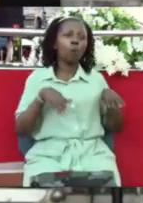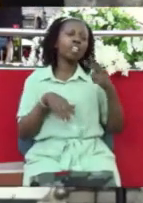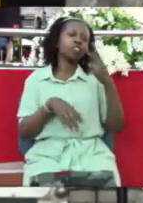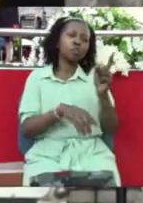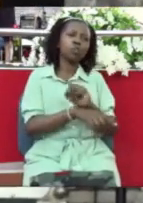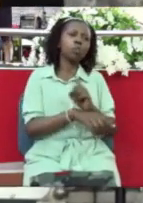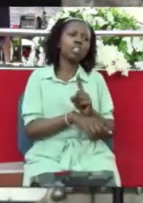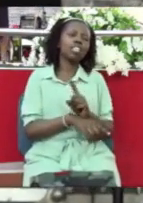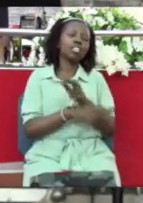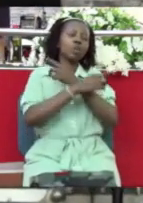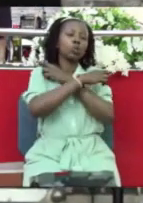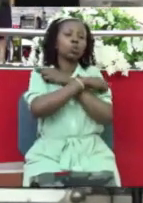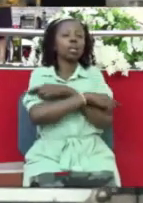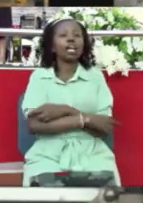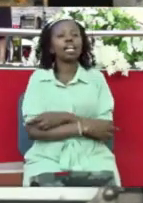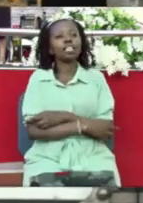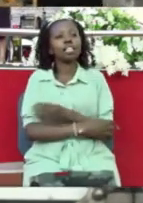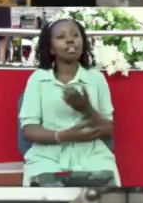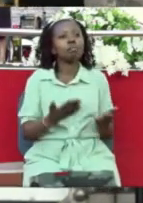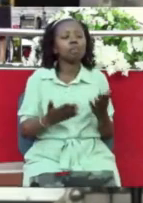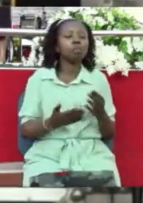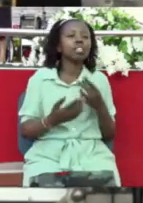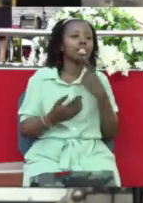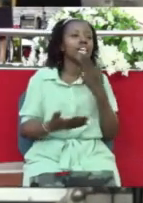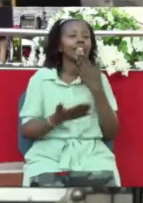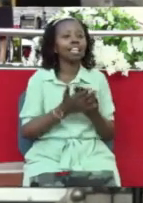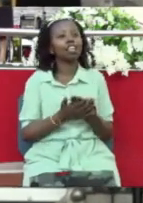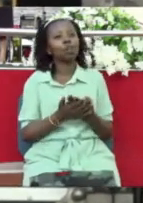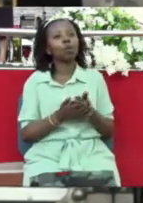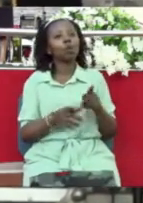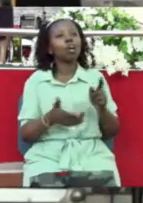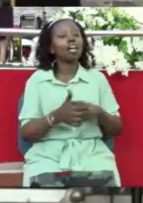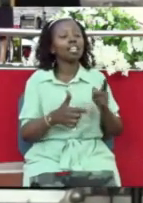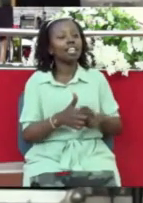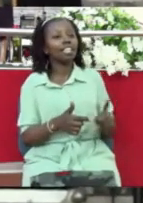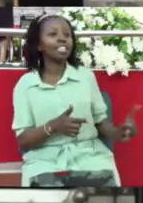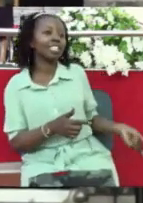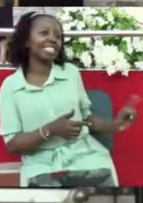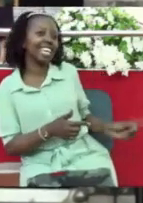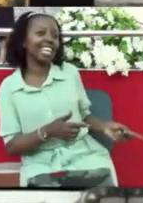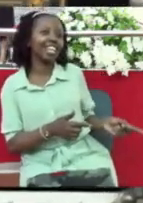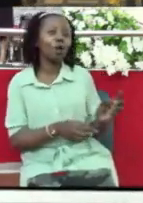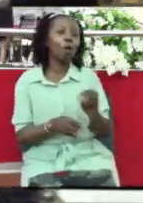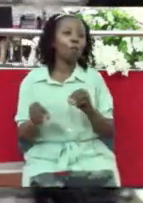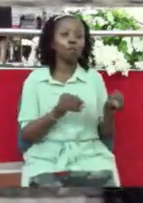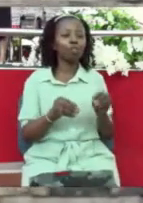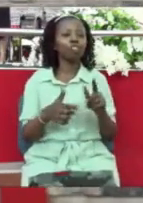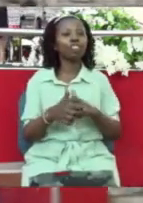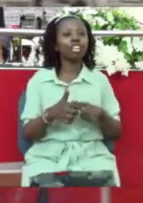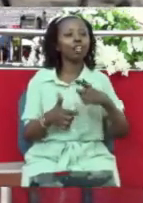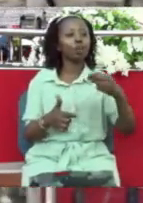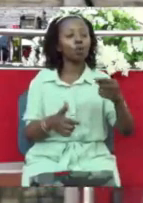about 2 minutes, maybe just to say thank you. Alafu anapiga mukia, anaenda kula nyasi. And then he would swing the tail and then he'd go and start